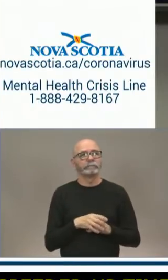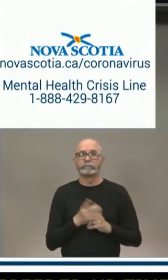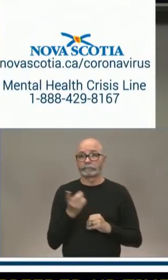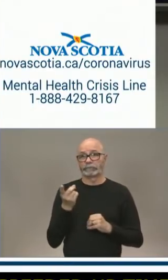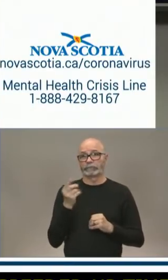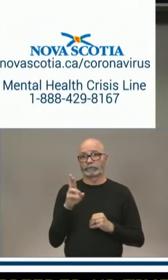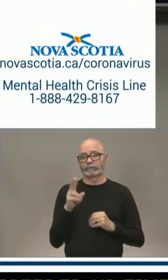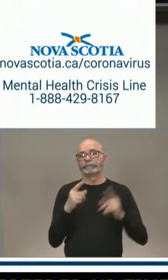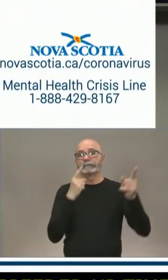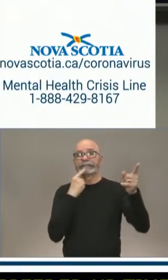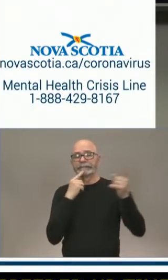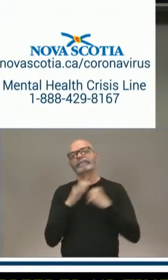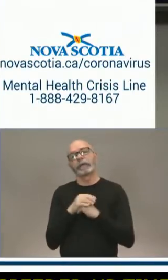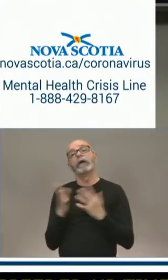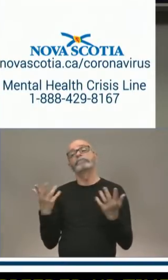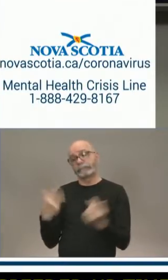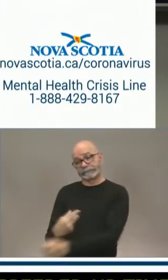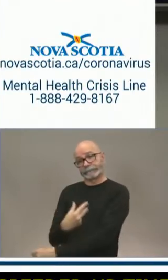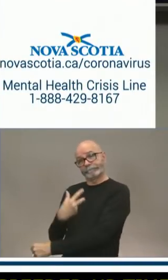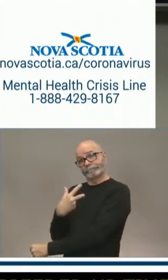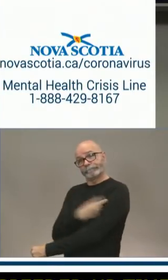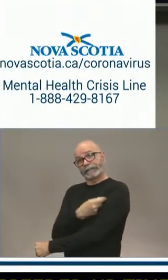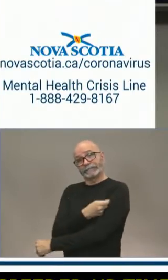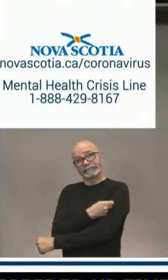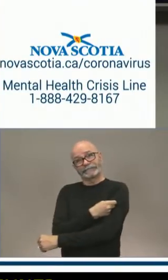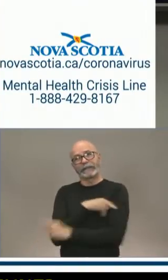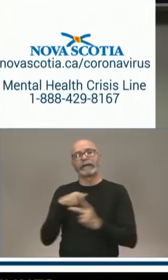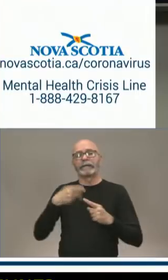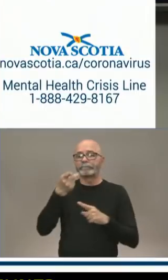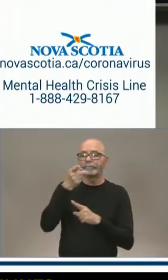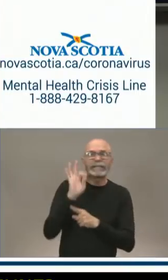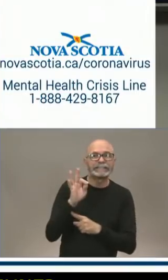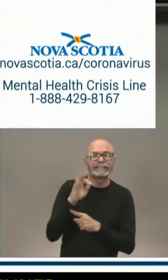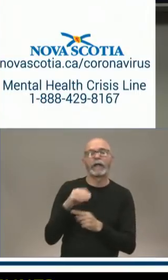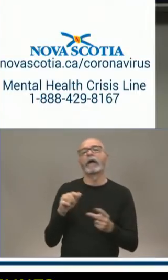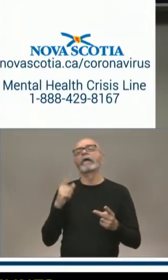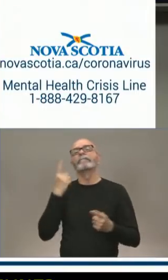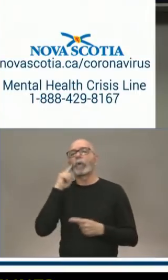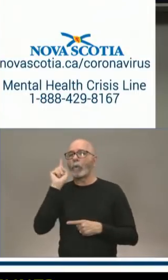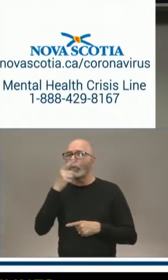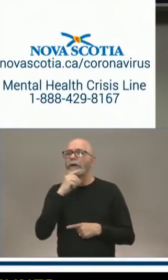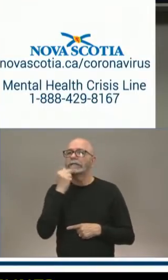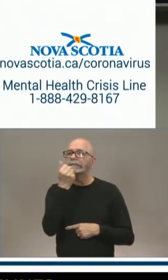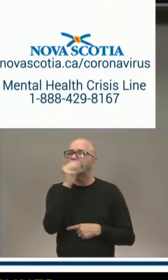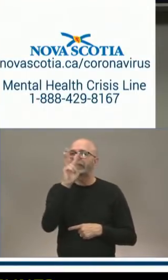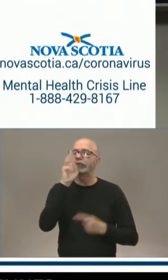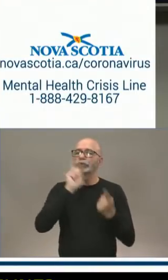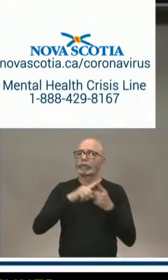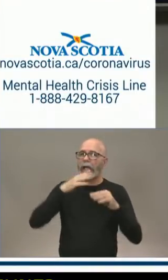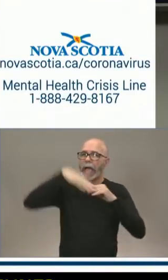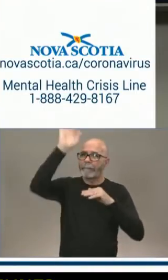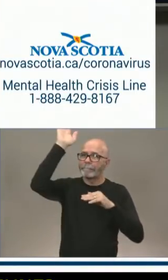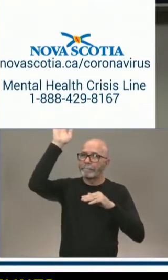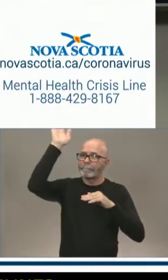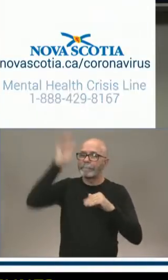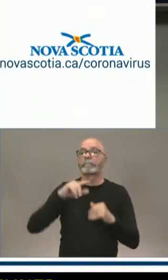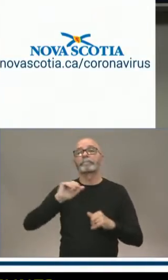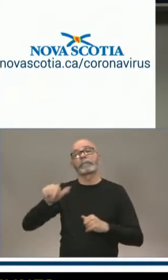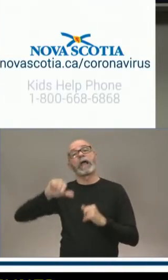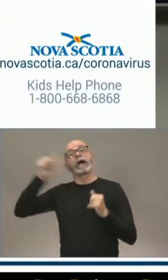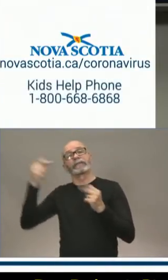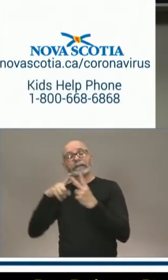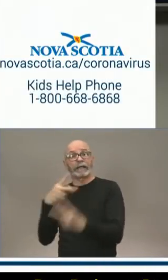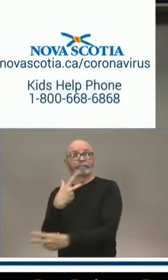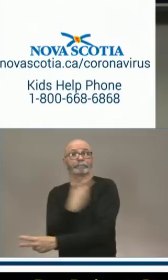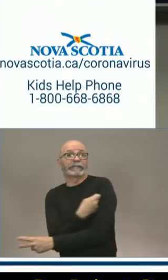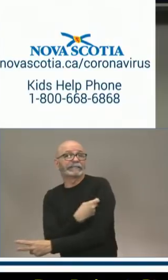anybody. The Pfizer is 16 and older. The rest of the vaccines are 18 and older. So we have at this point in